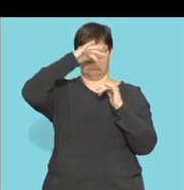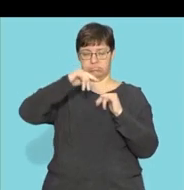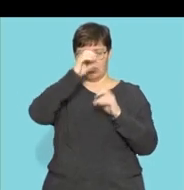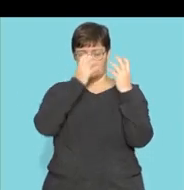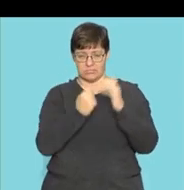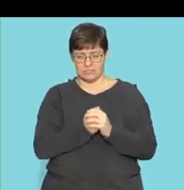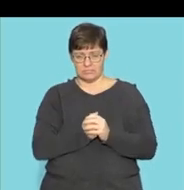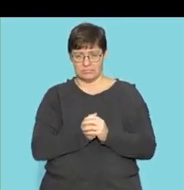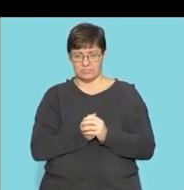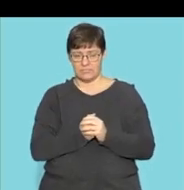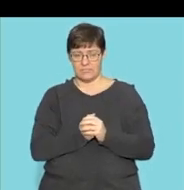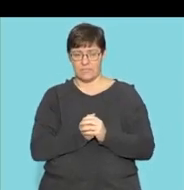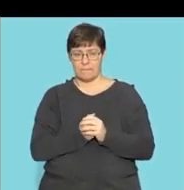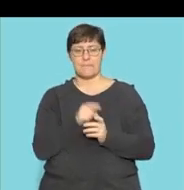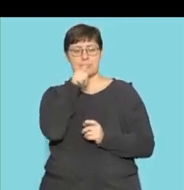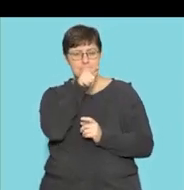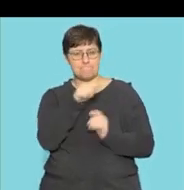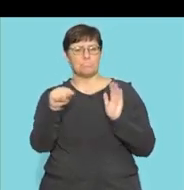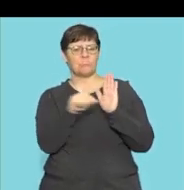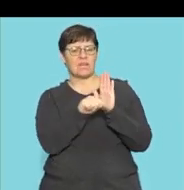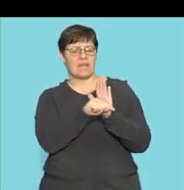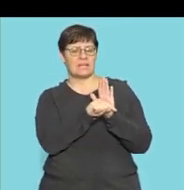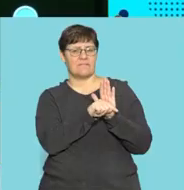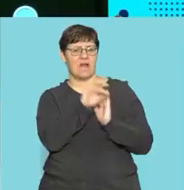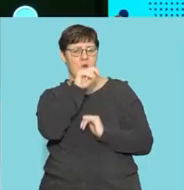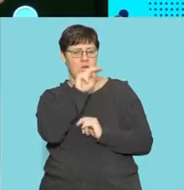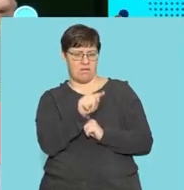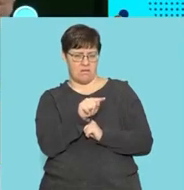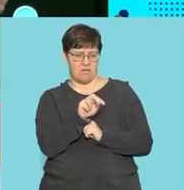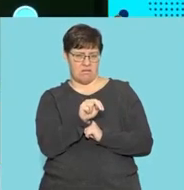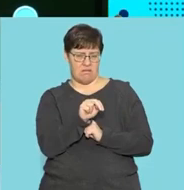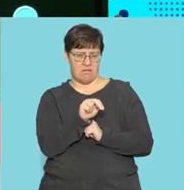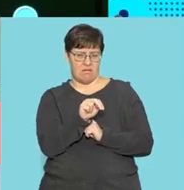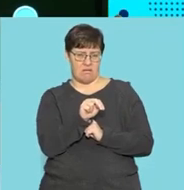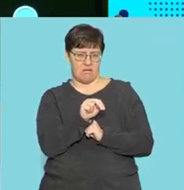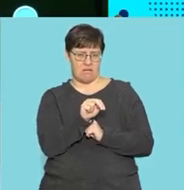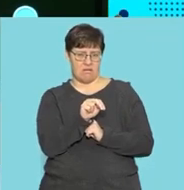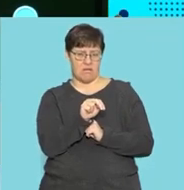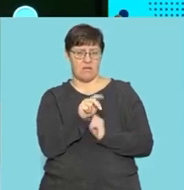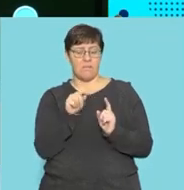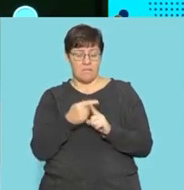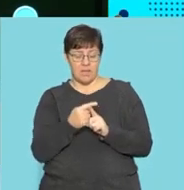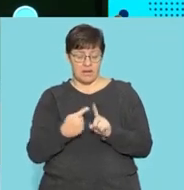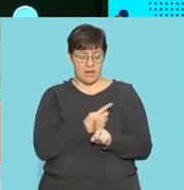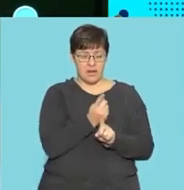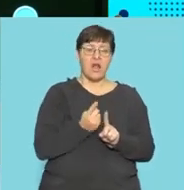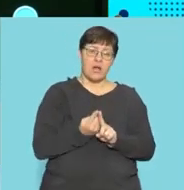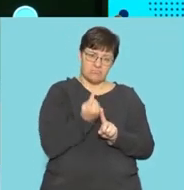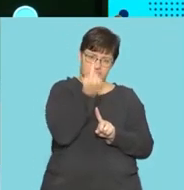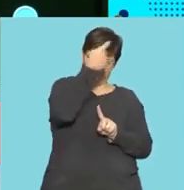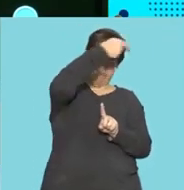surface. They're being pulled as negative ions, they're being pulled to the